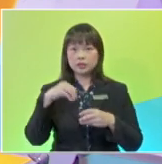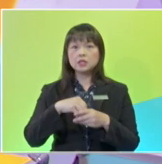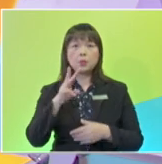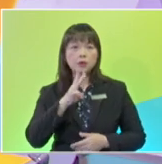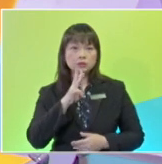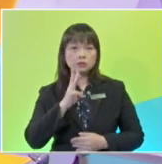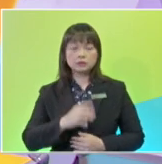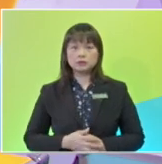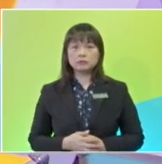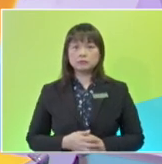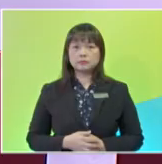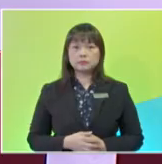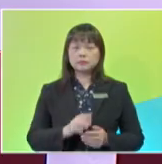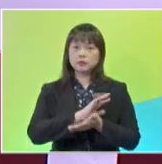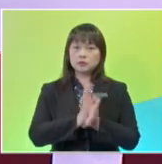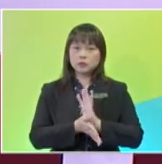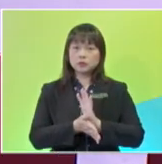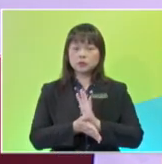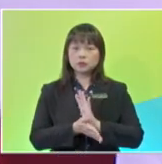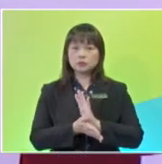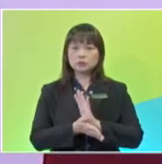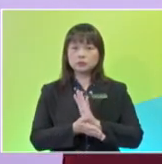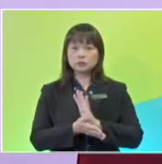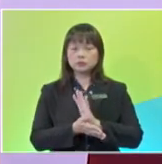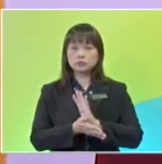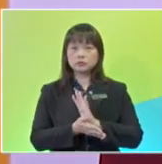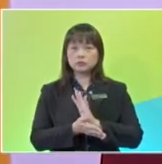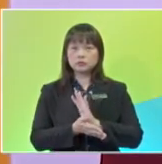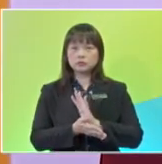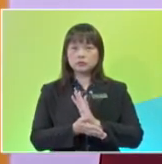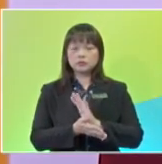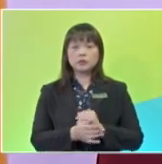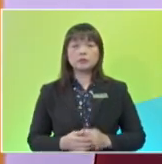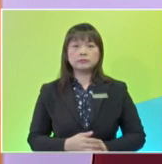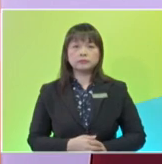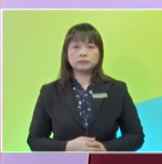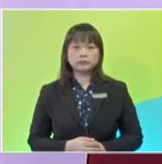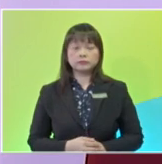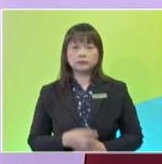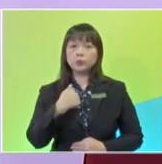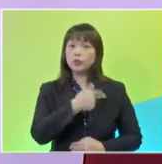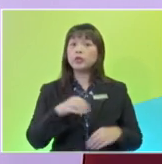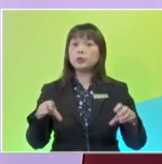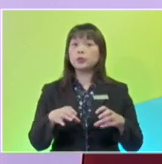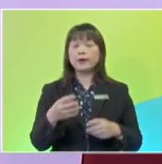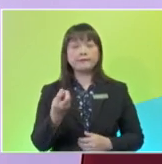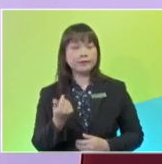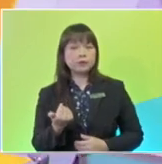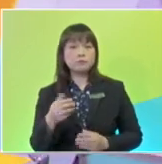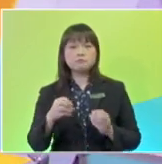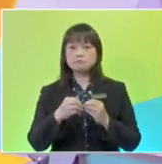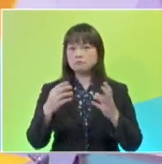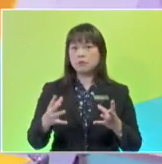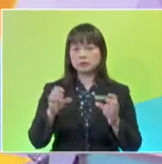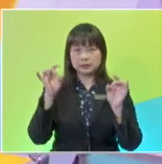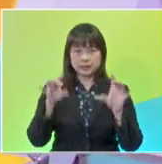Okay. Okay. So why not we do a little bit more, test it on a few more materials. So the people